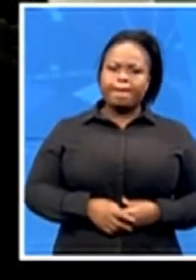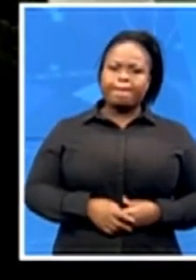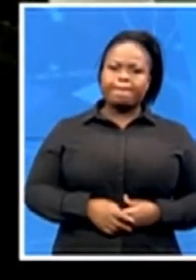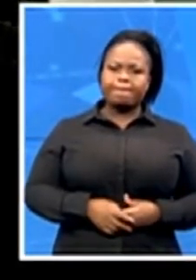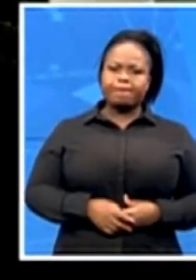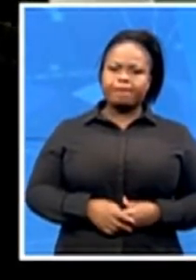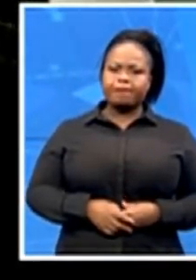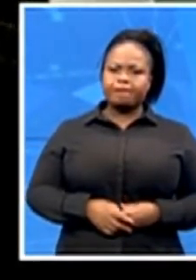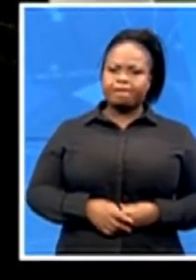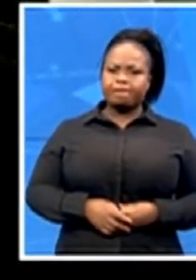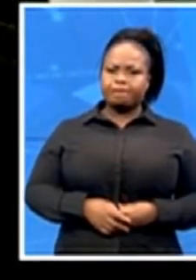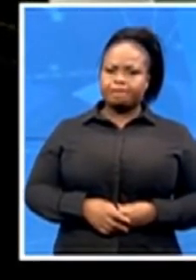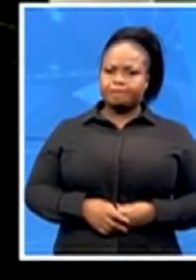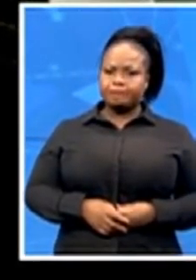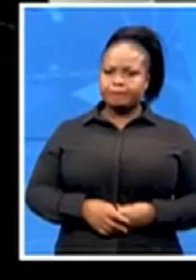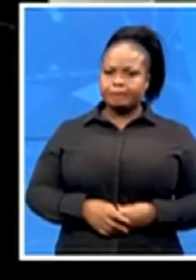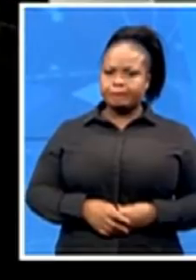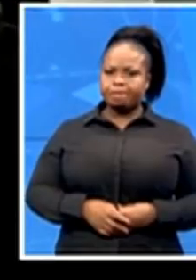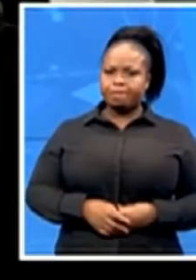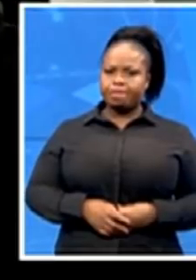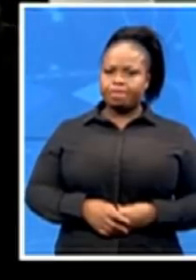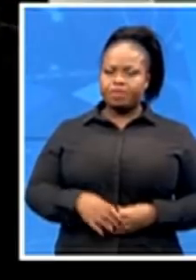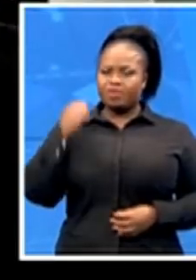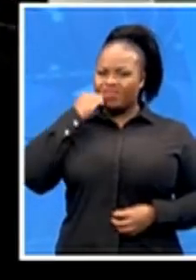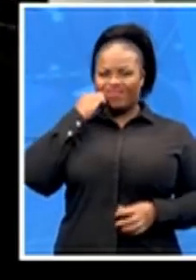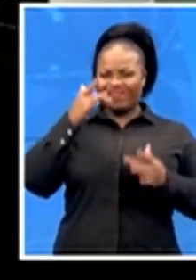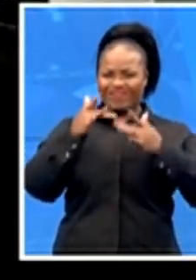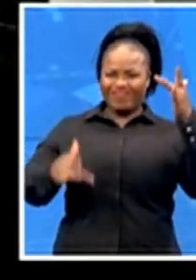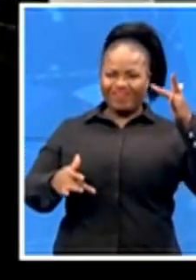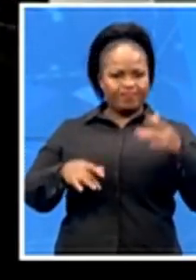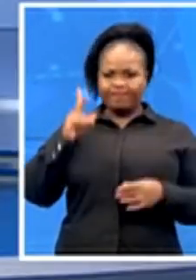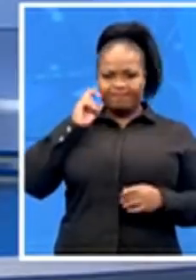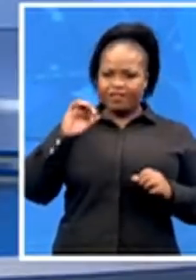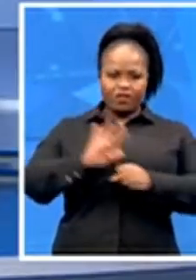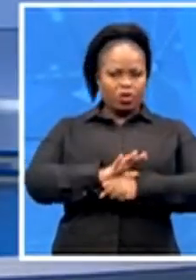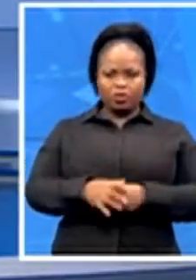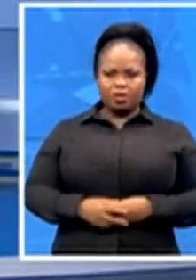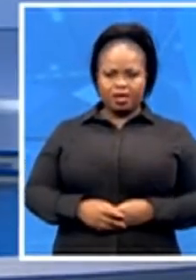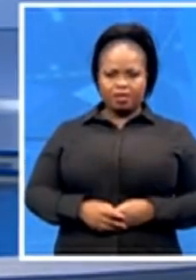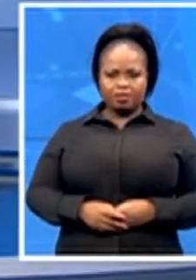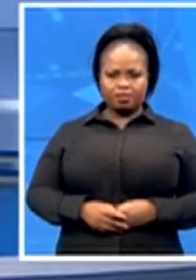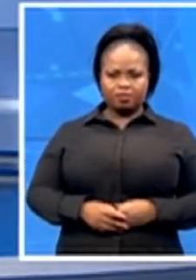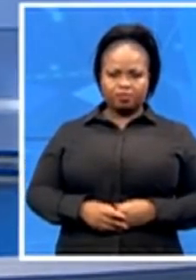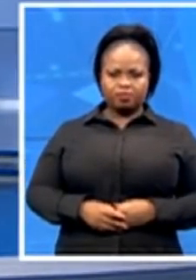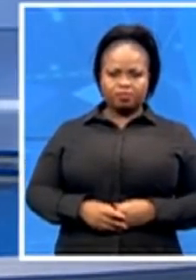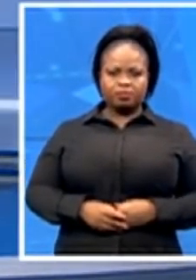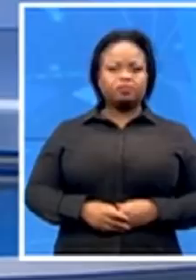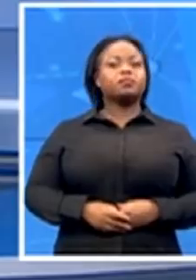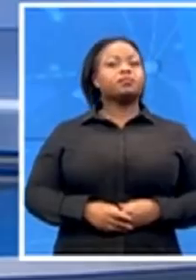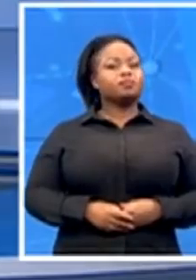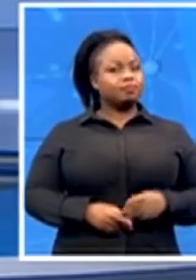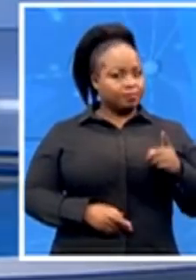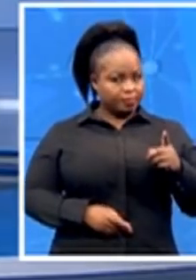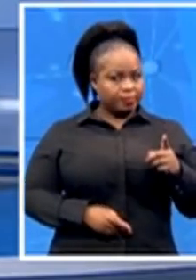was cut. I didn't hear you. I didn't hear the question that you asked. I apologize for that. Okay, you said that. Would you like to repeat that question again? Yes,